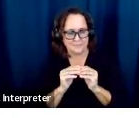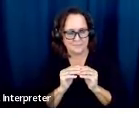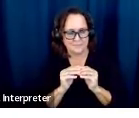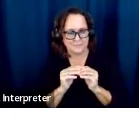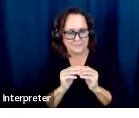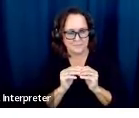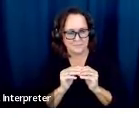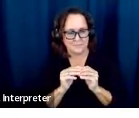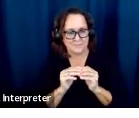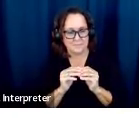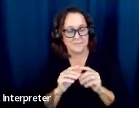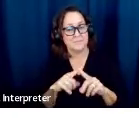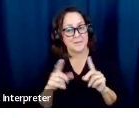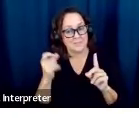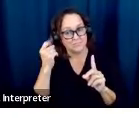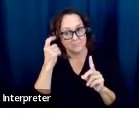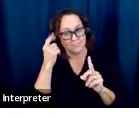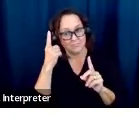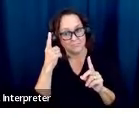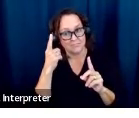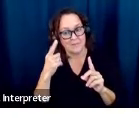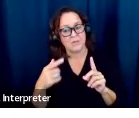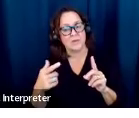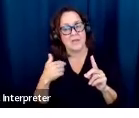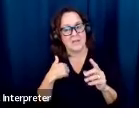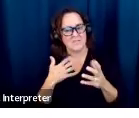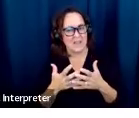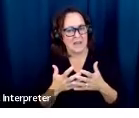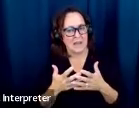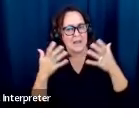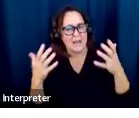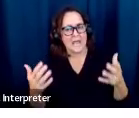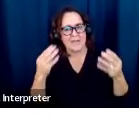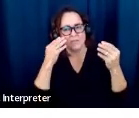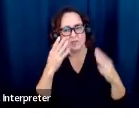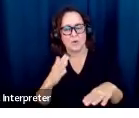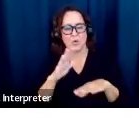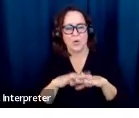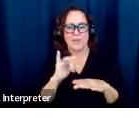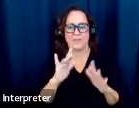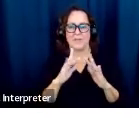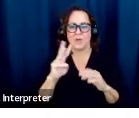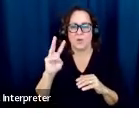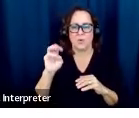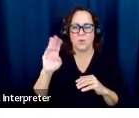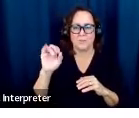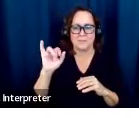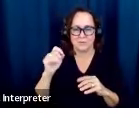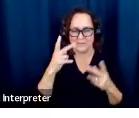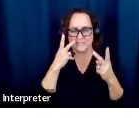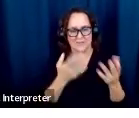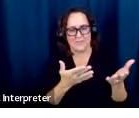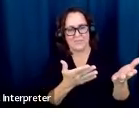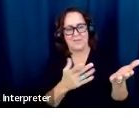information. That being said, we have a lot of information on that website. You can see it there,